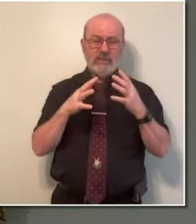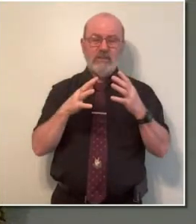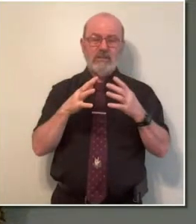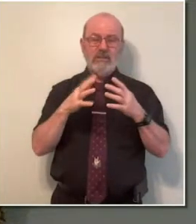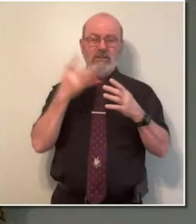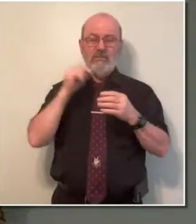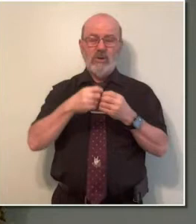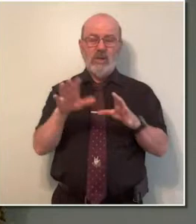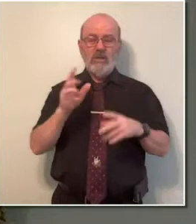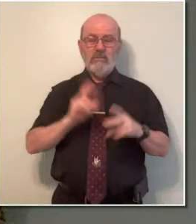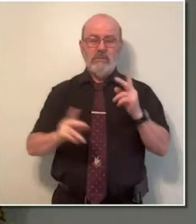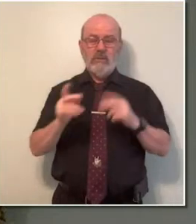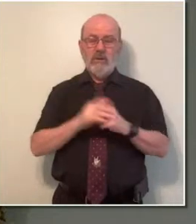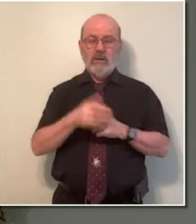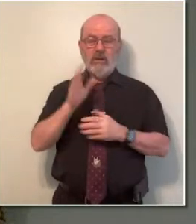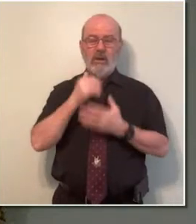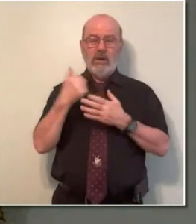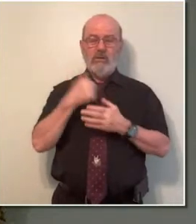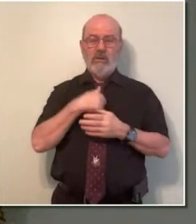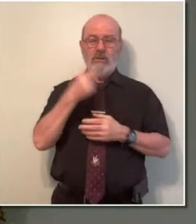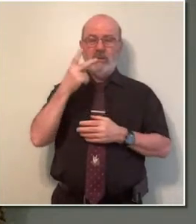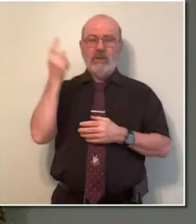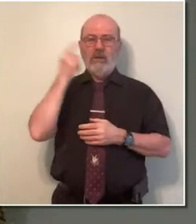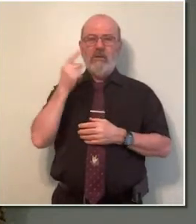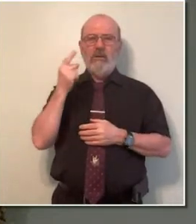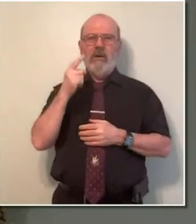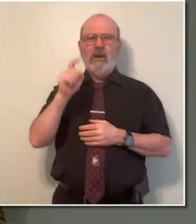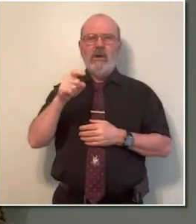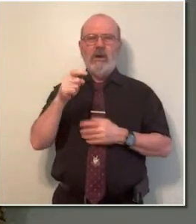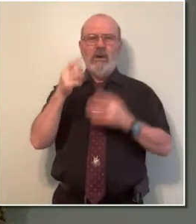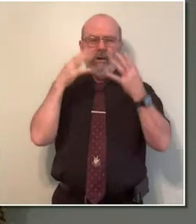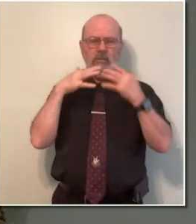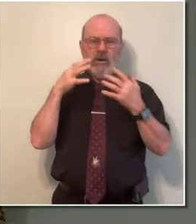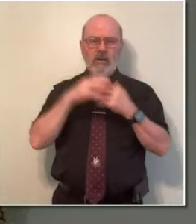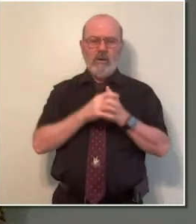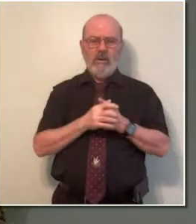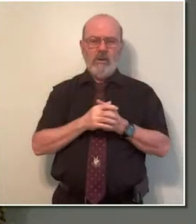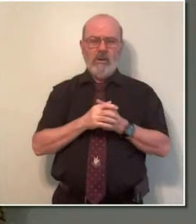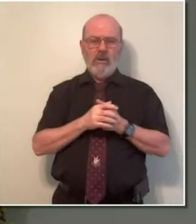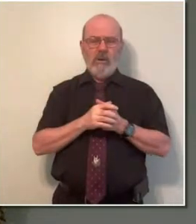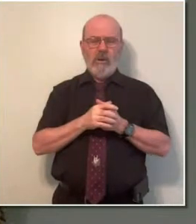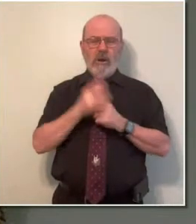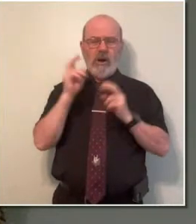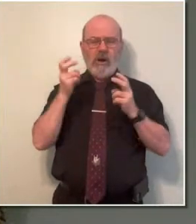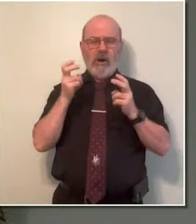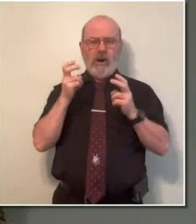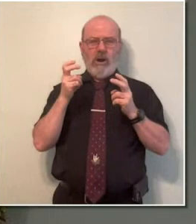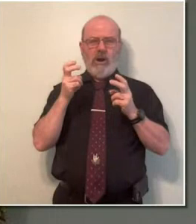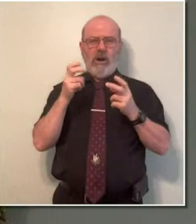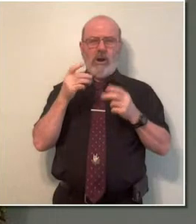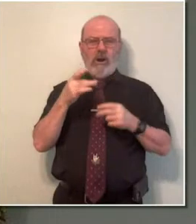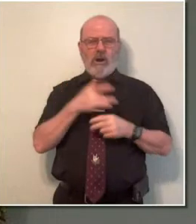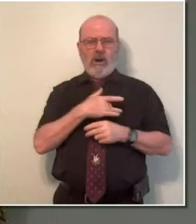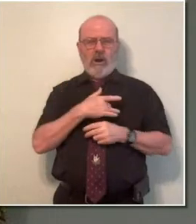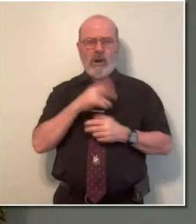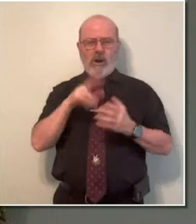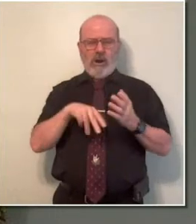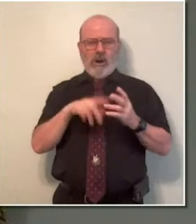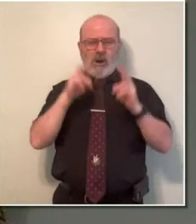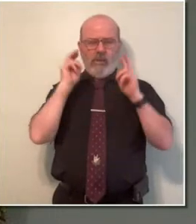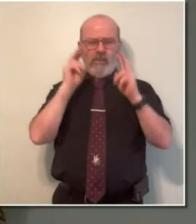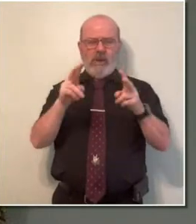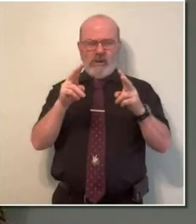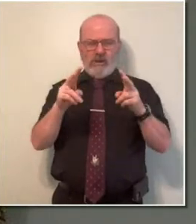lost. God help us to see the reason and need for tears. I just think that phrase grabbed me today as I read it. Behold